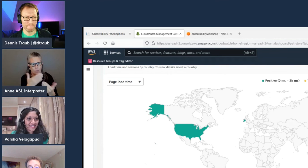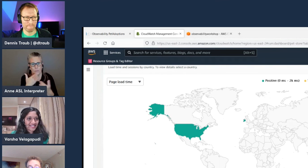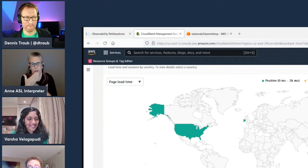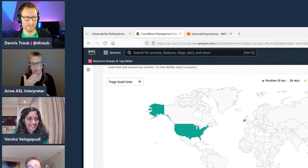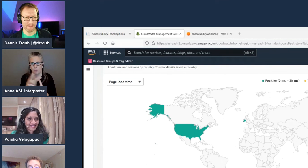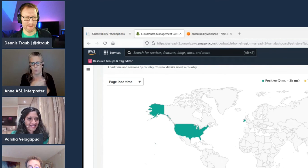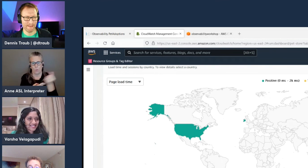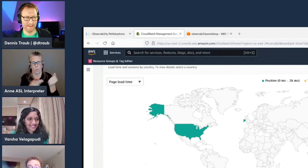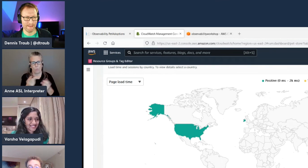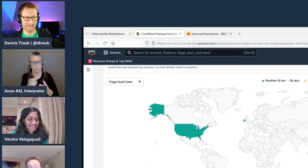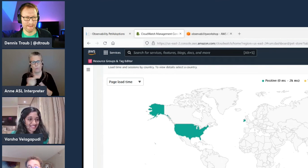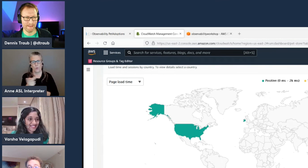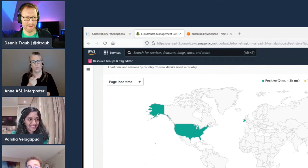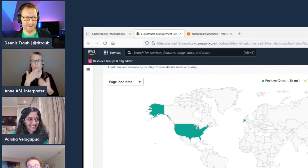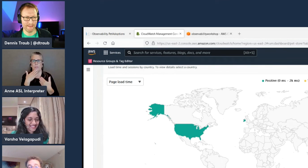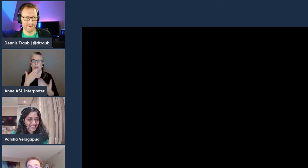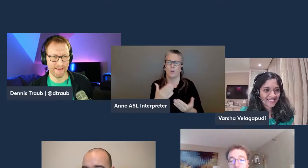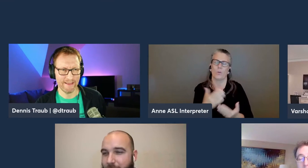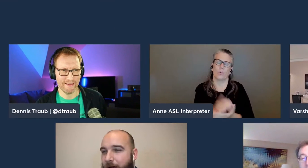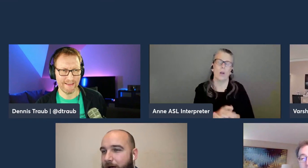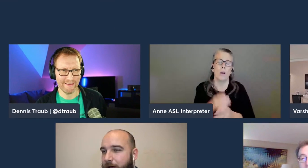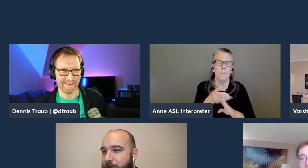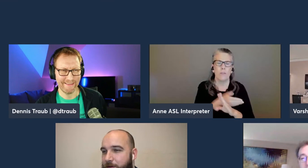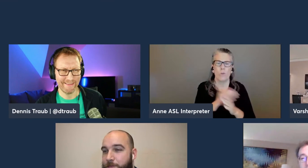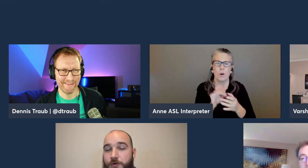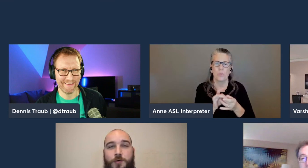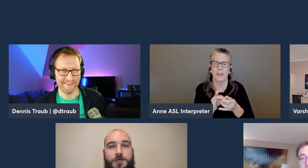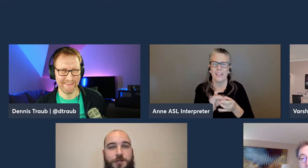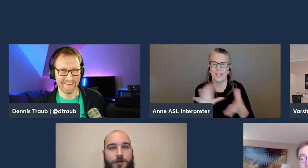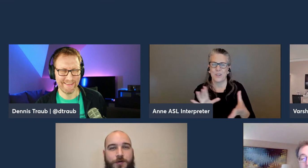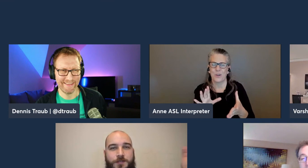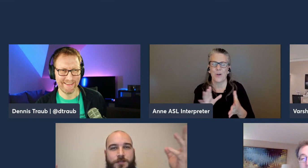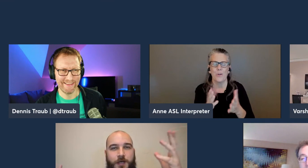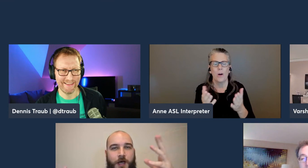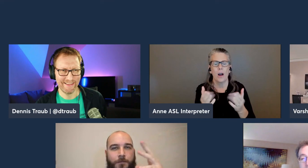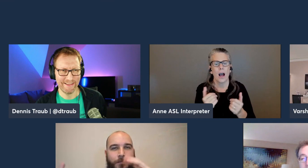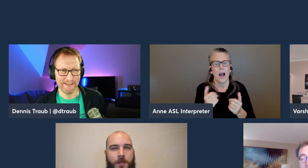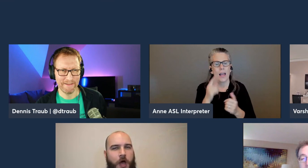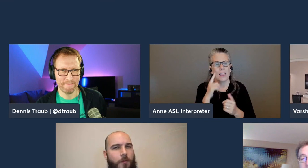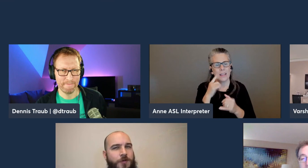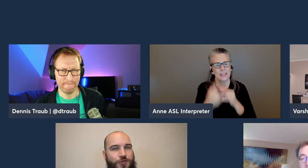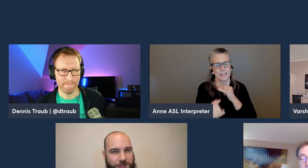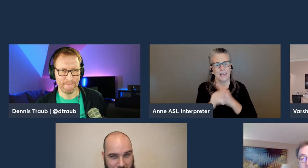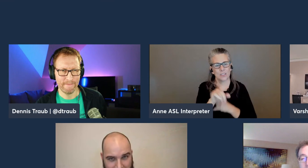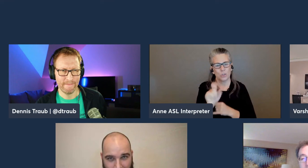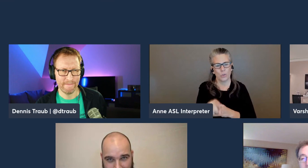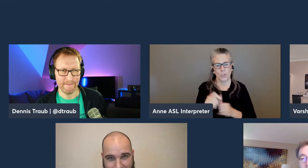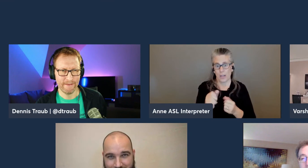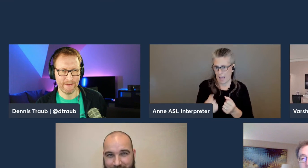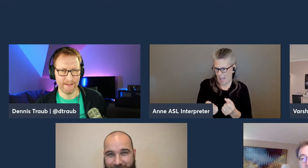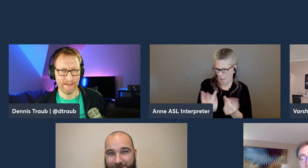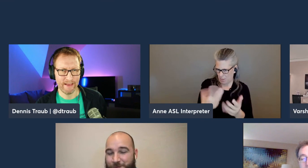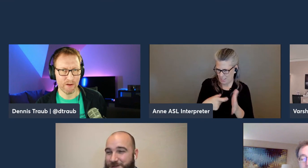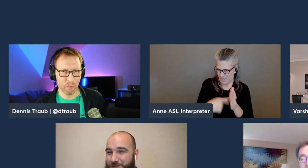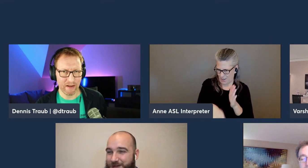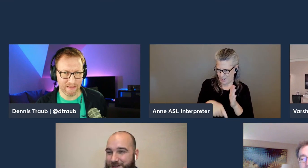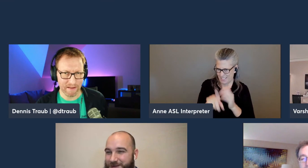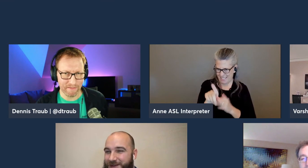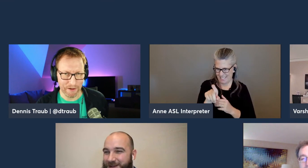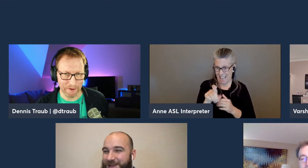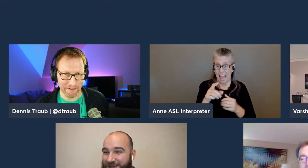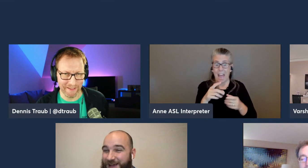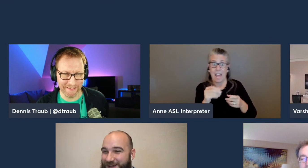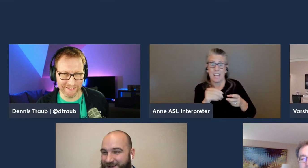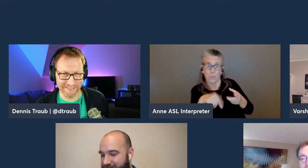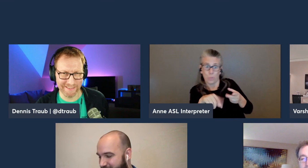Varsha. Before we let you go, I think the important question here is, how much does this cost? And when is it